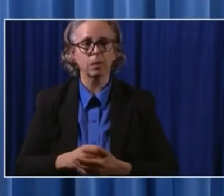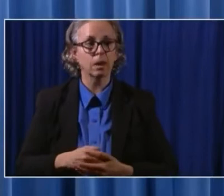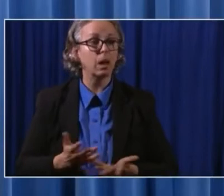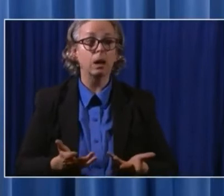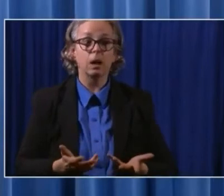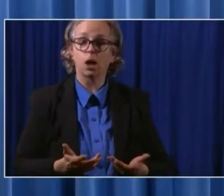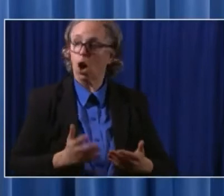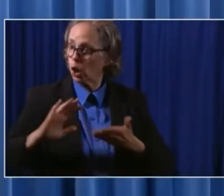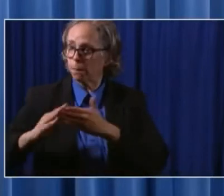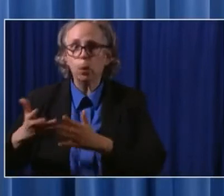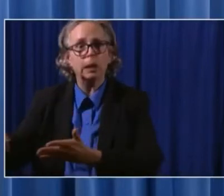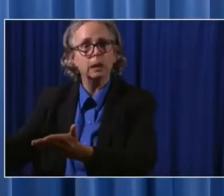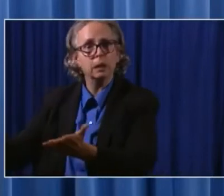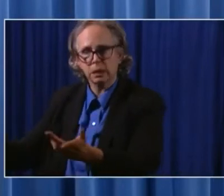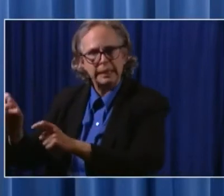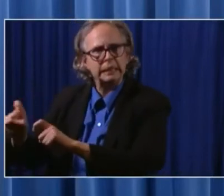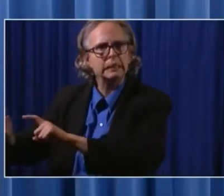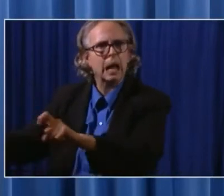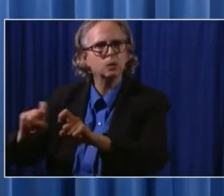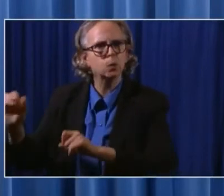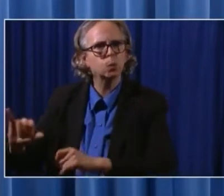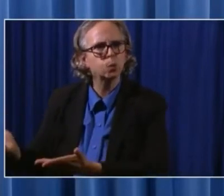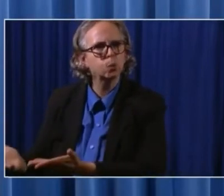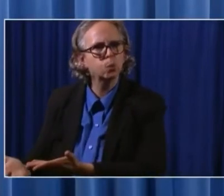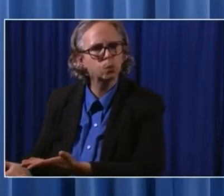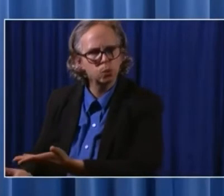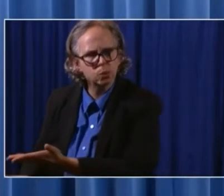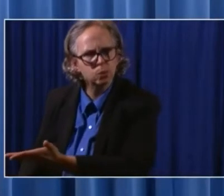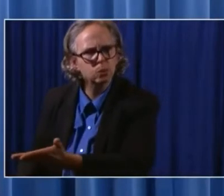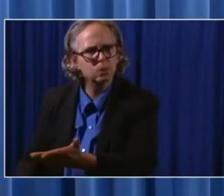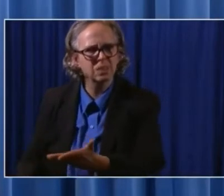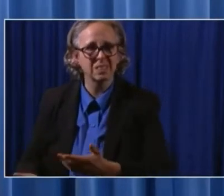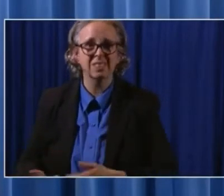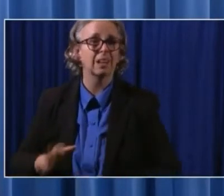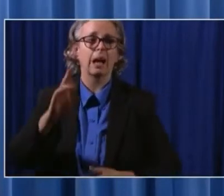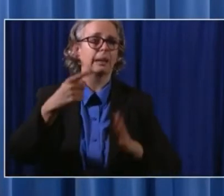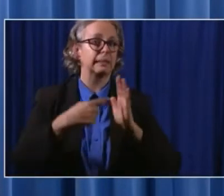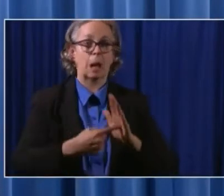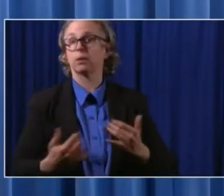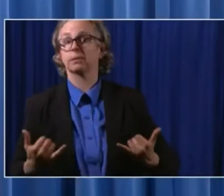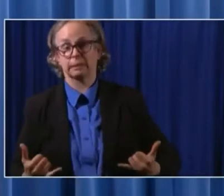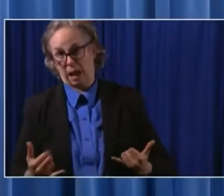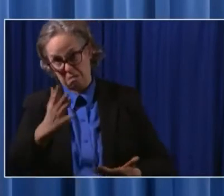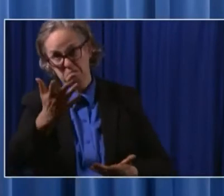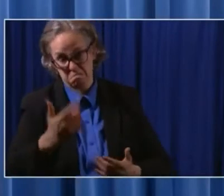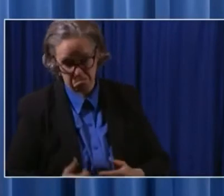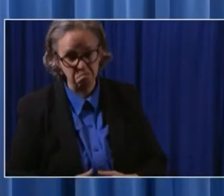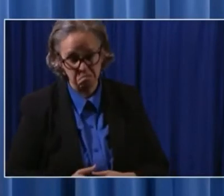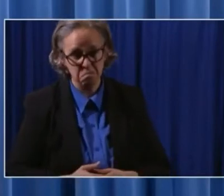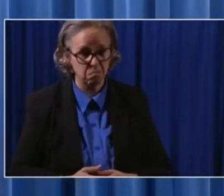be in, we talked about today, we're going to be in more